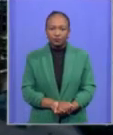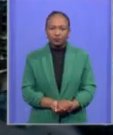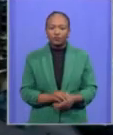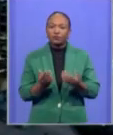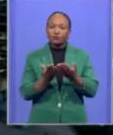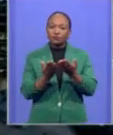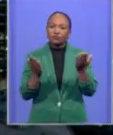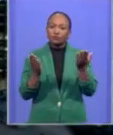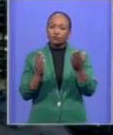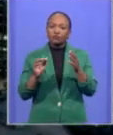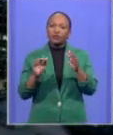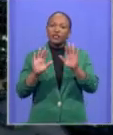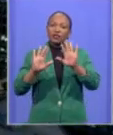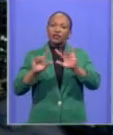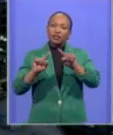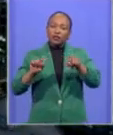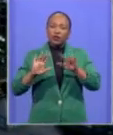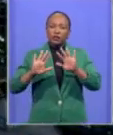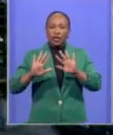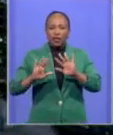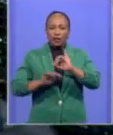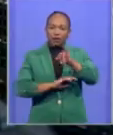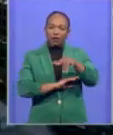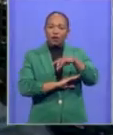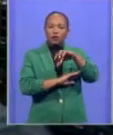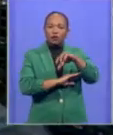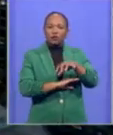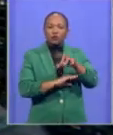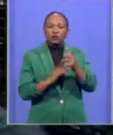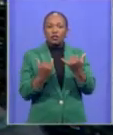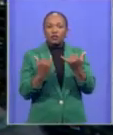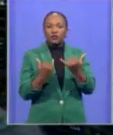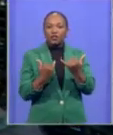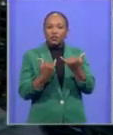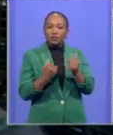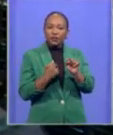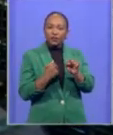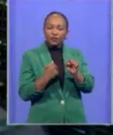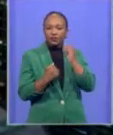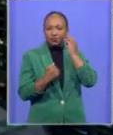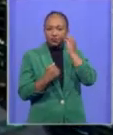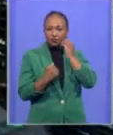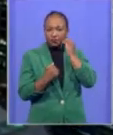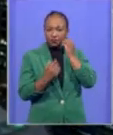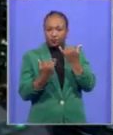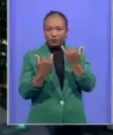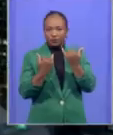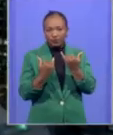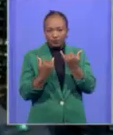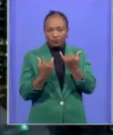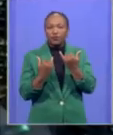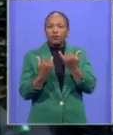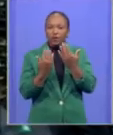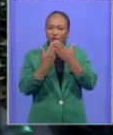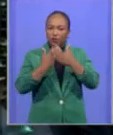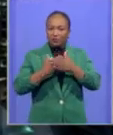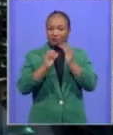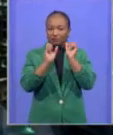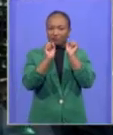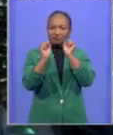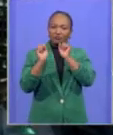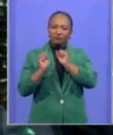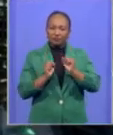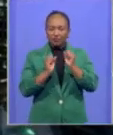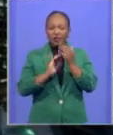potloloha re le Studio 10 Auckland Park Johannesburg moifona wa ditaba tsa Sesotho o tlisetsa tsena tsa moraorao le phirimaneng ena empa